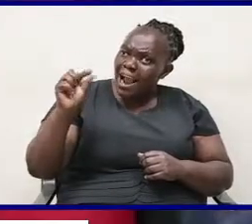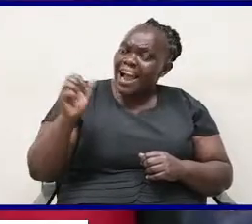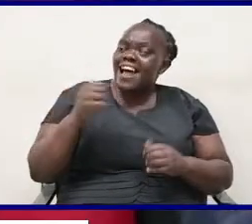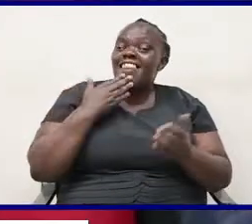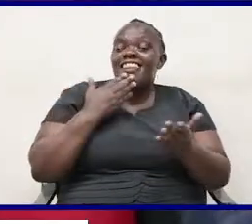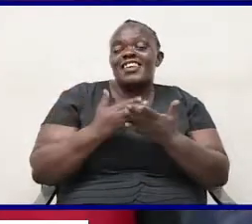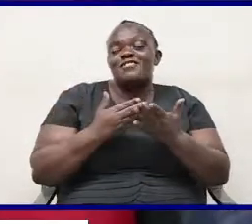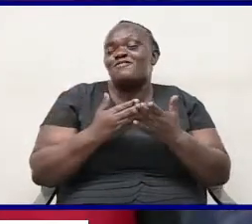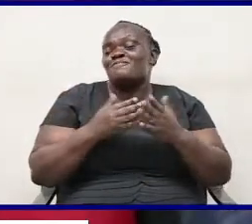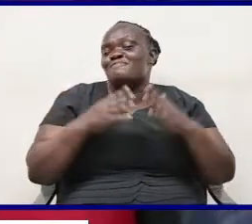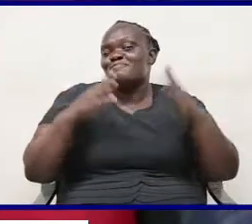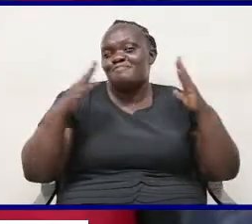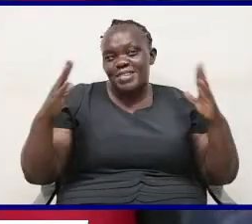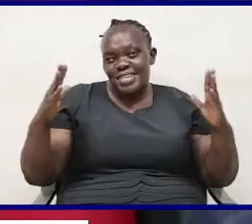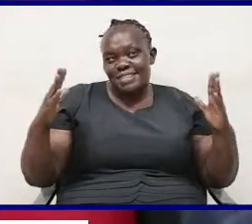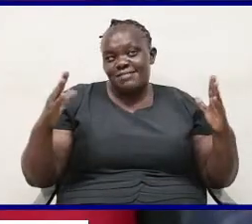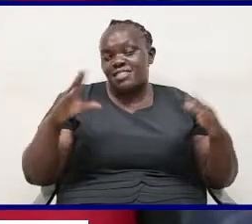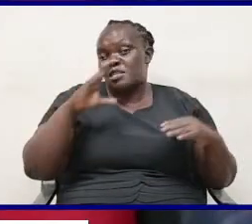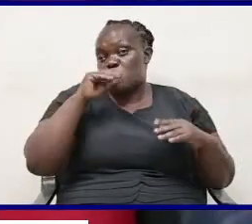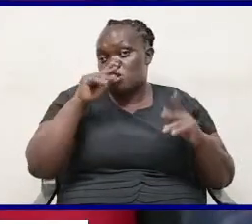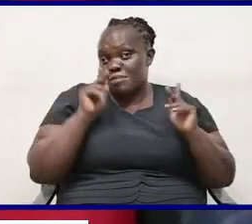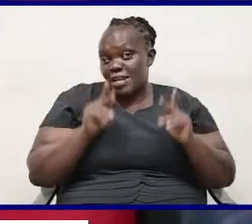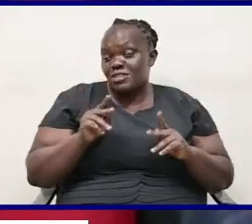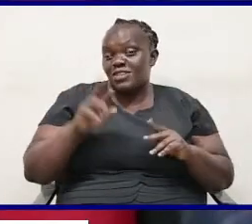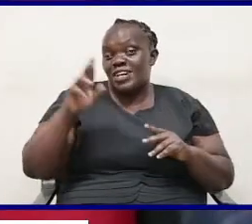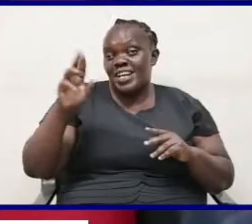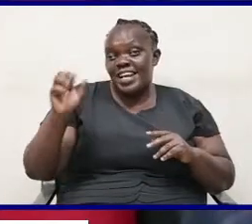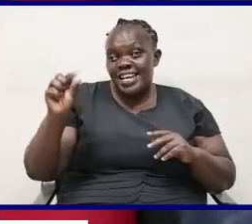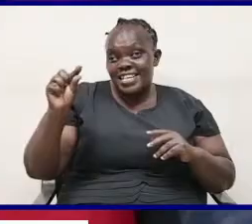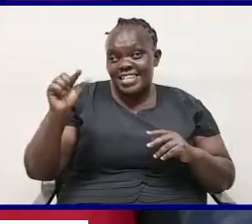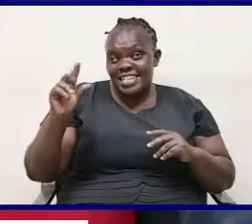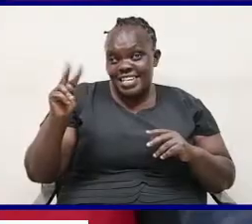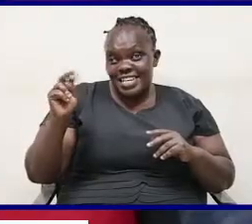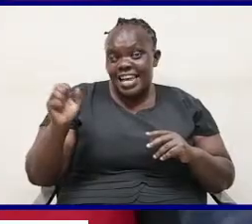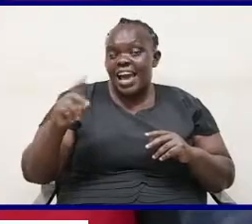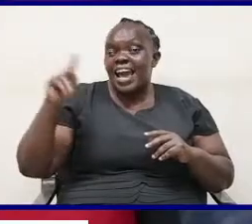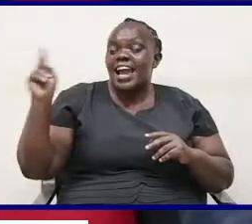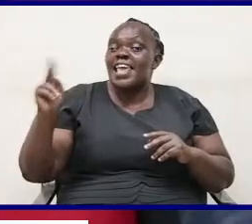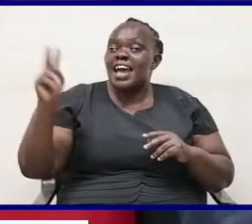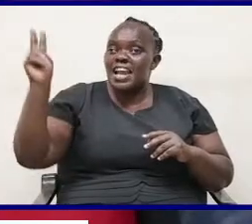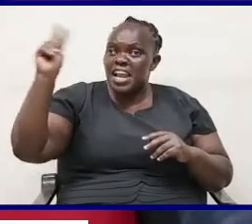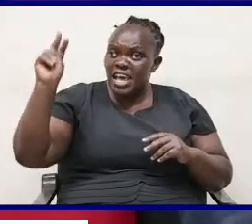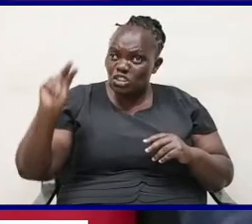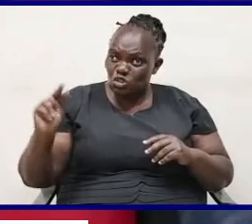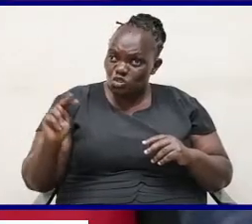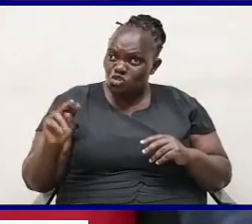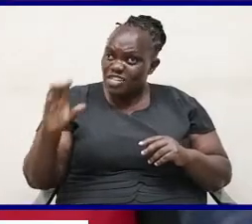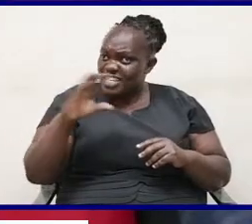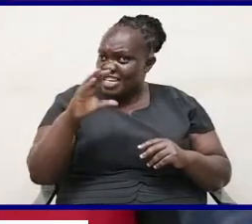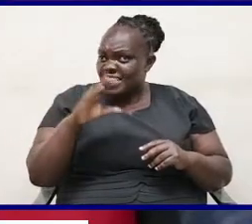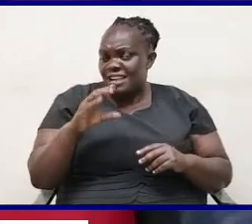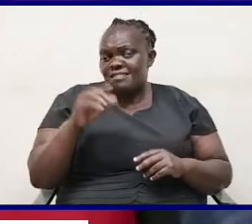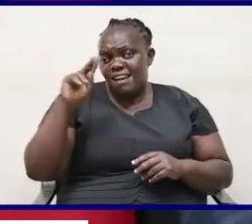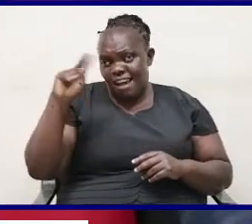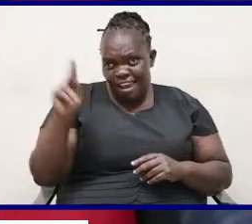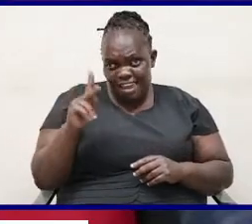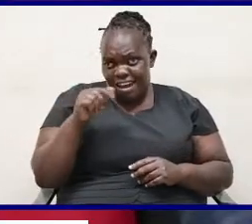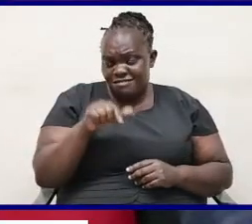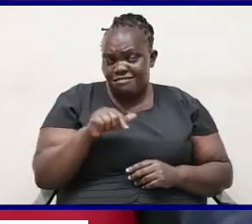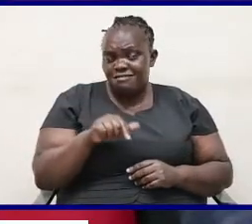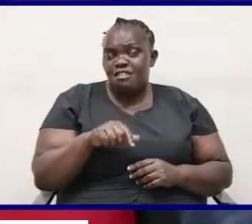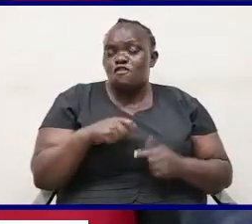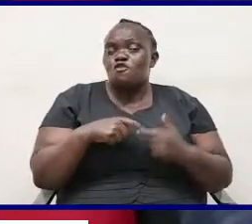Thank you very much, Spox. Madam Regina Ombam is a Kenyan national who comes from the